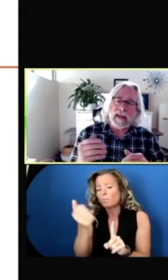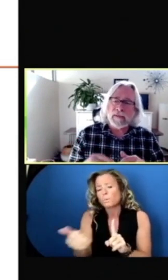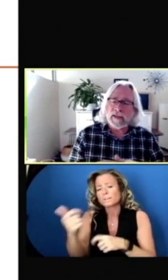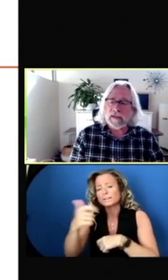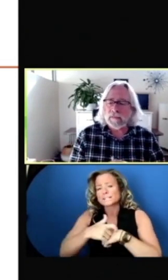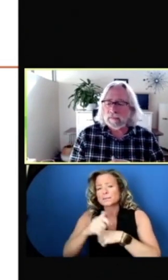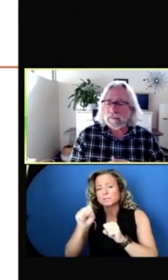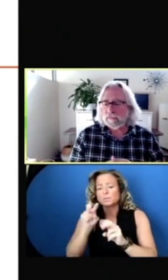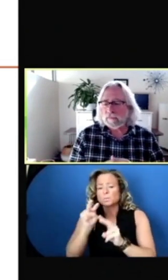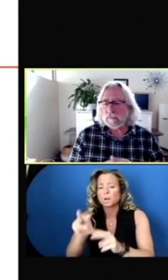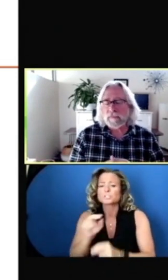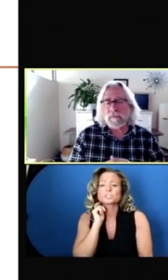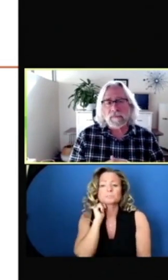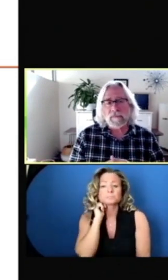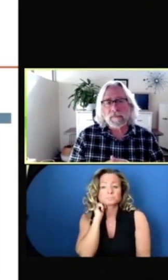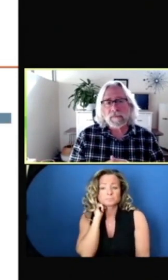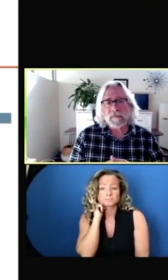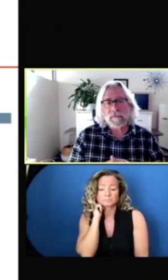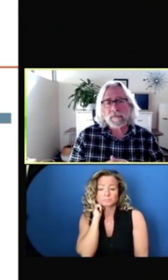Next slide, please.